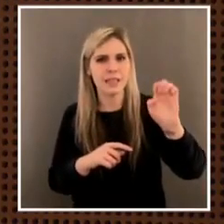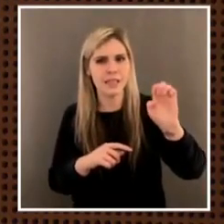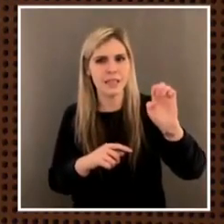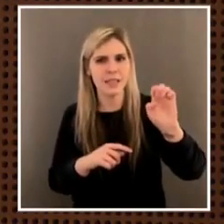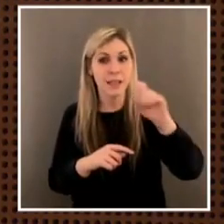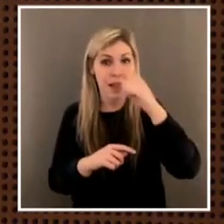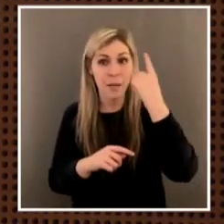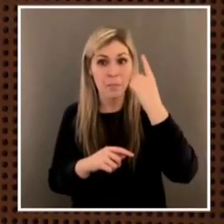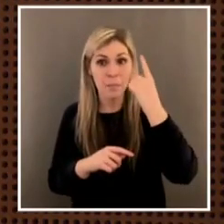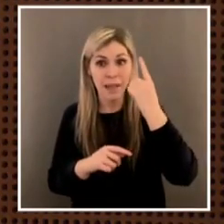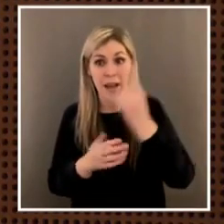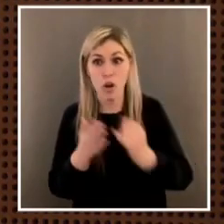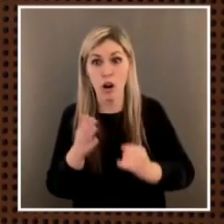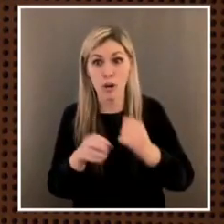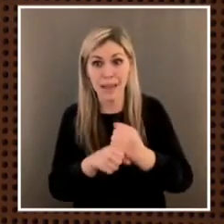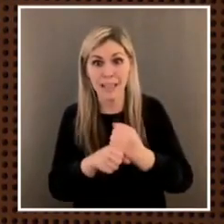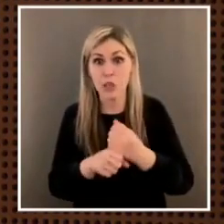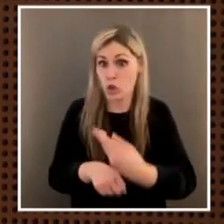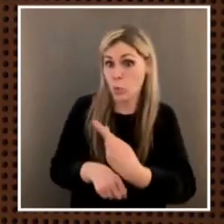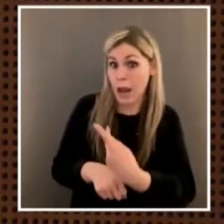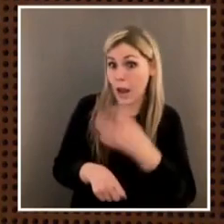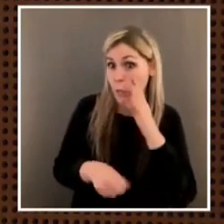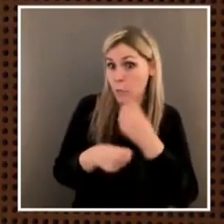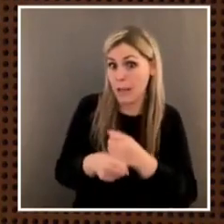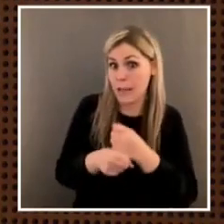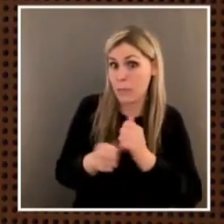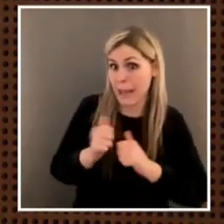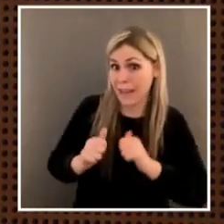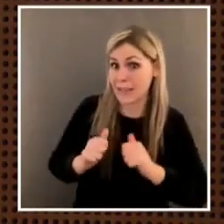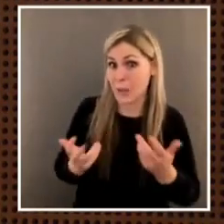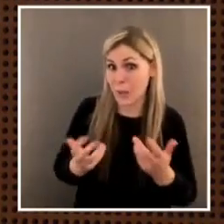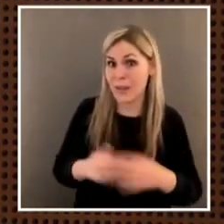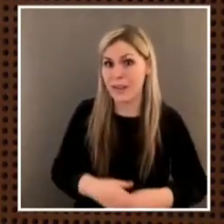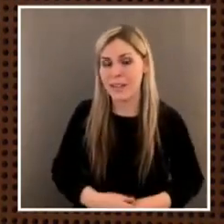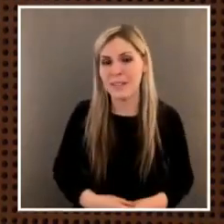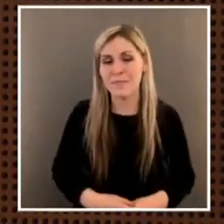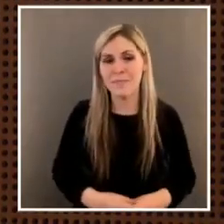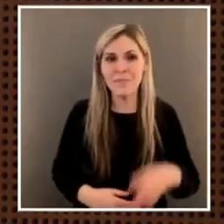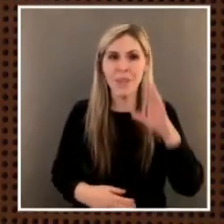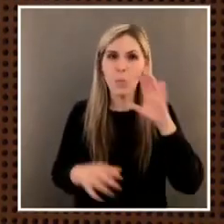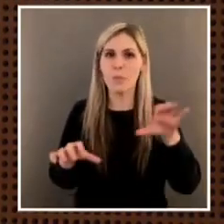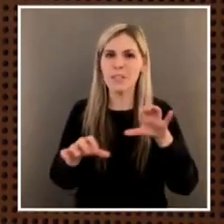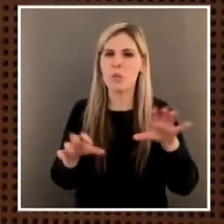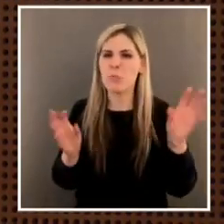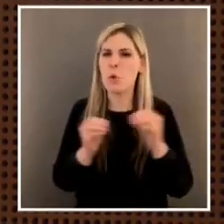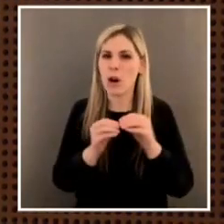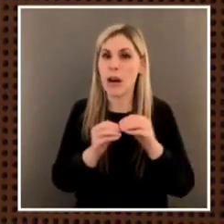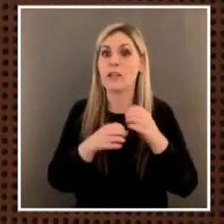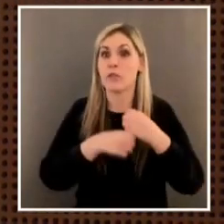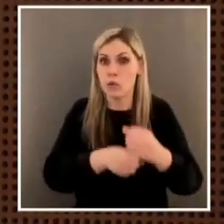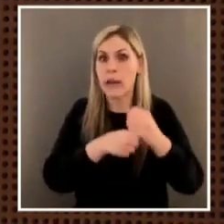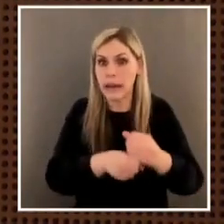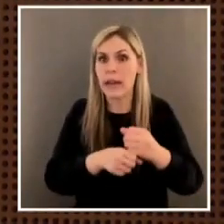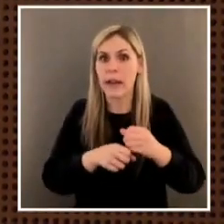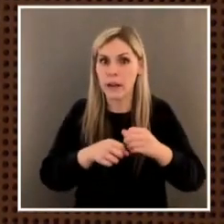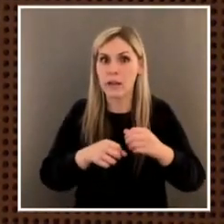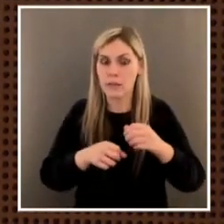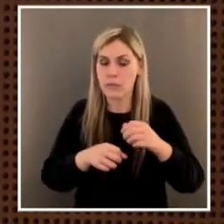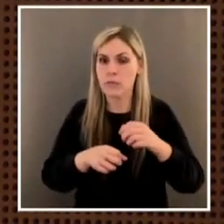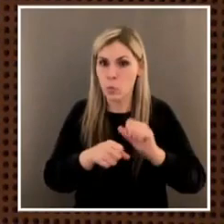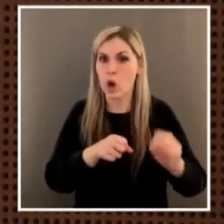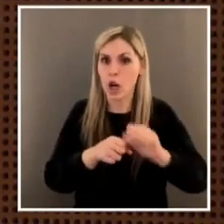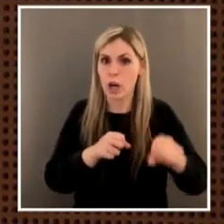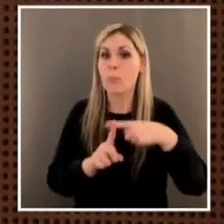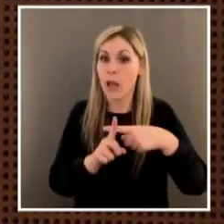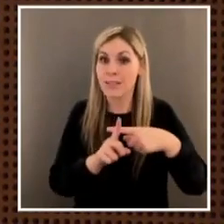in there. You and I are going to make a play. So I'm going to be doing a lot more generative work, I think, while I continue to direct as